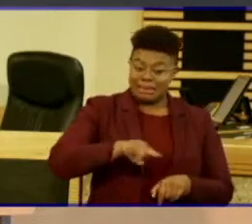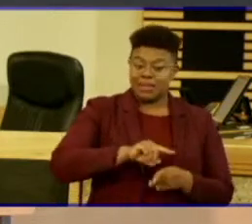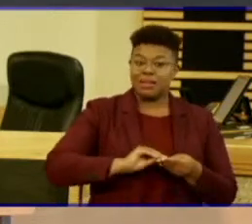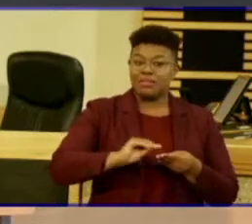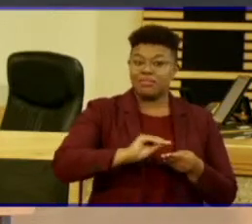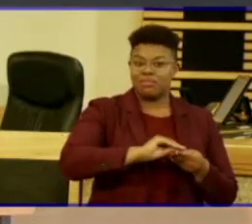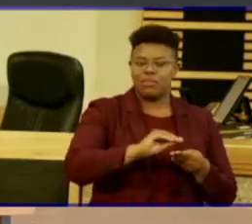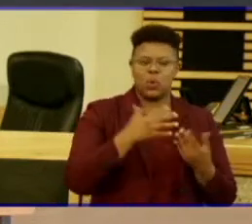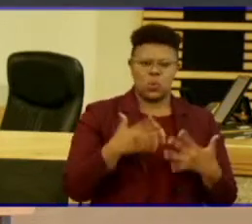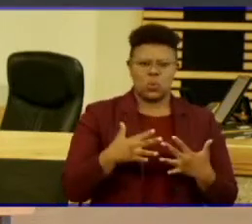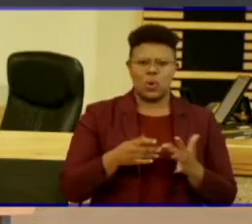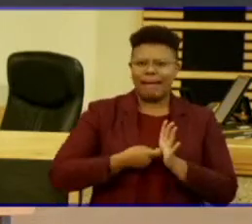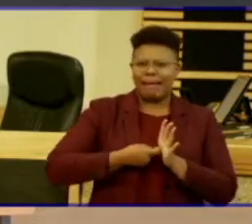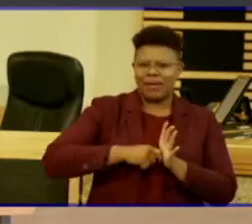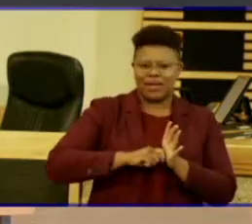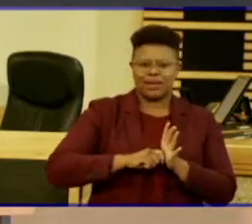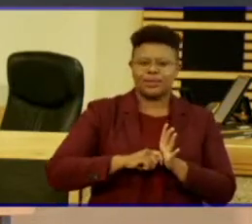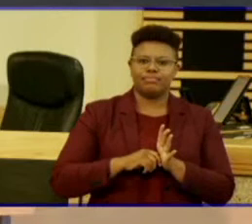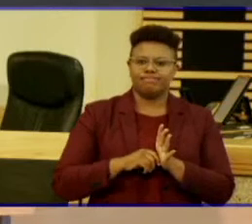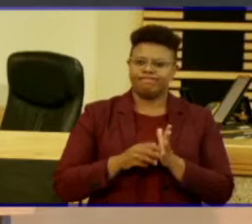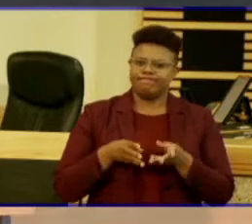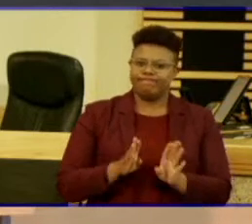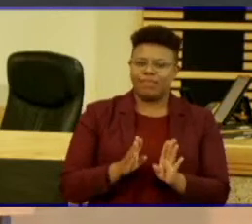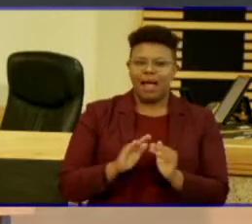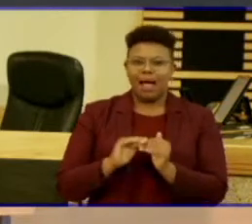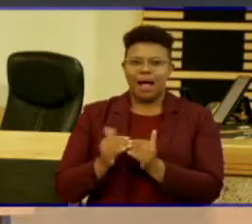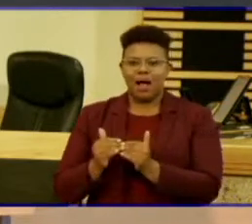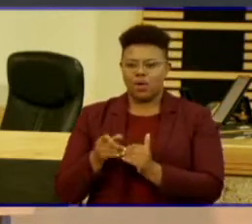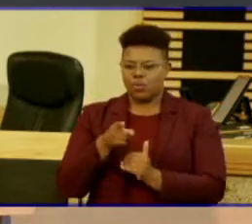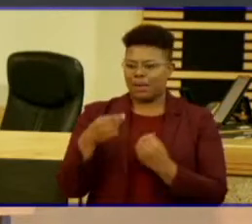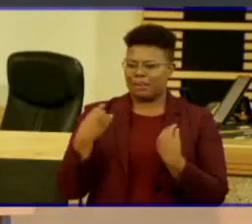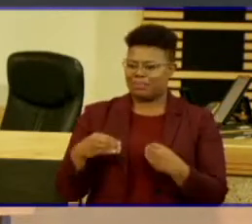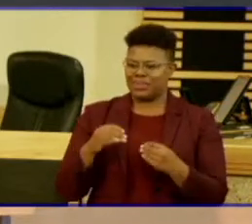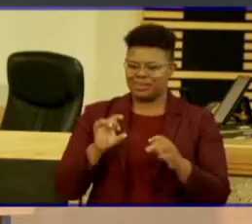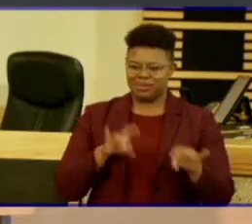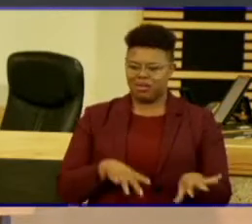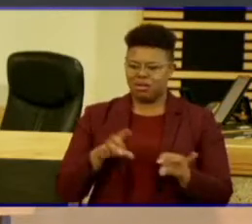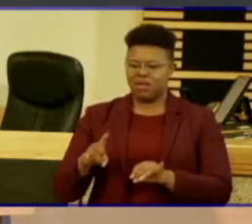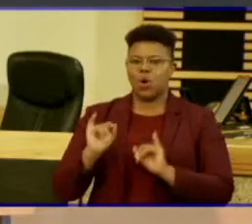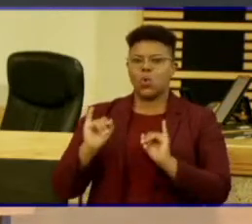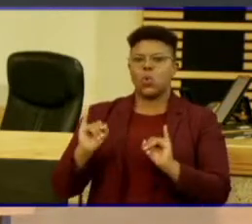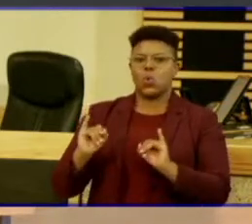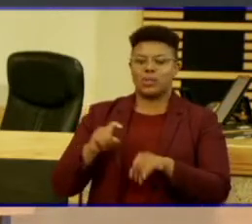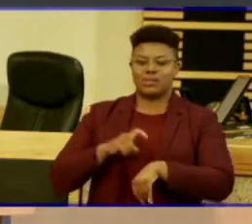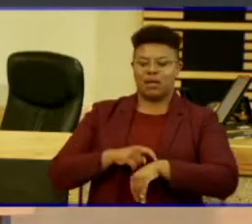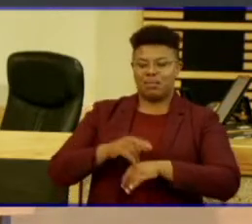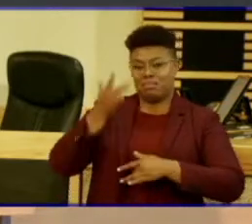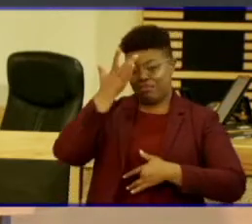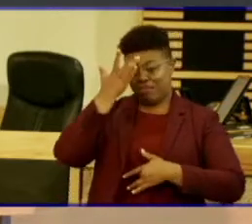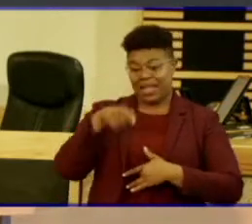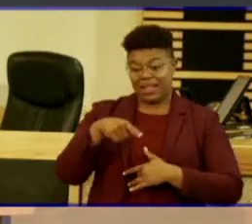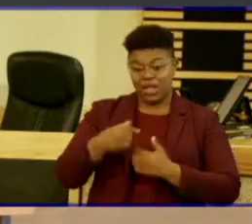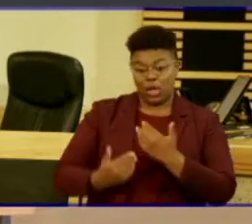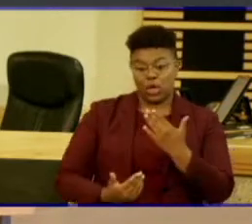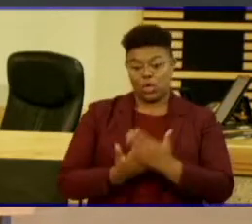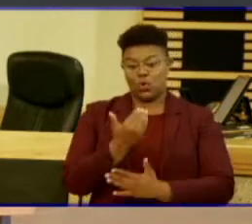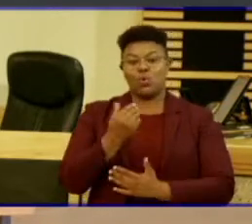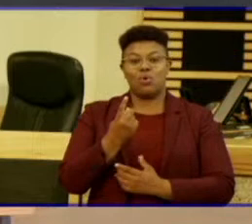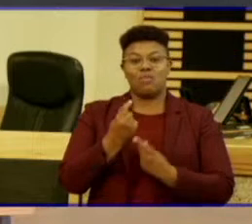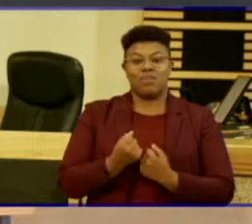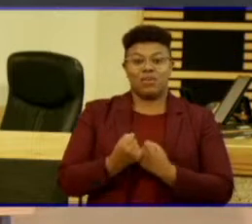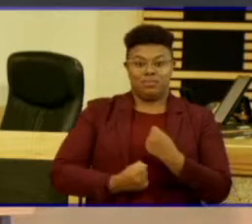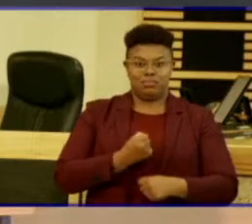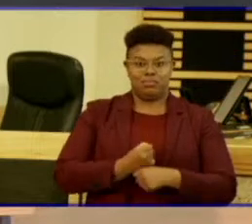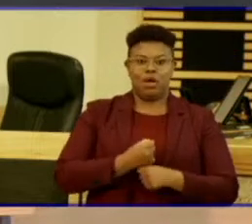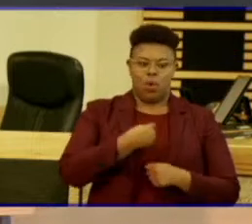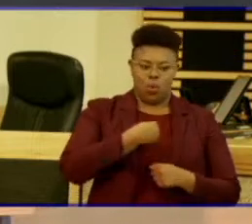of the key instruments for support to distressed businesses in the new financial year. We recognize the